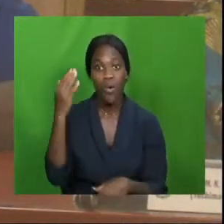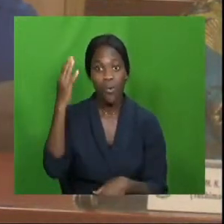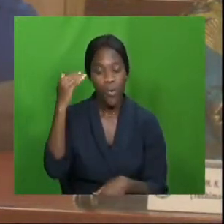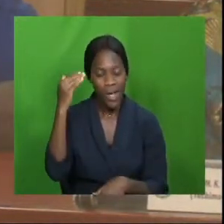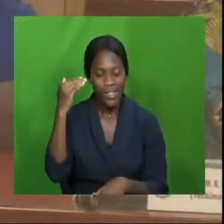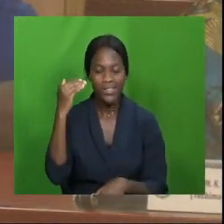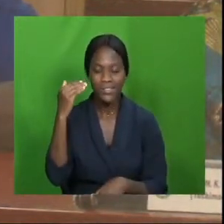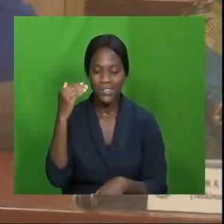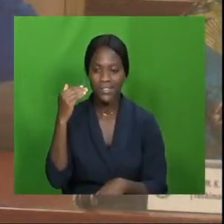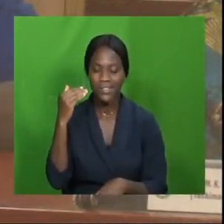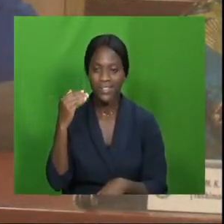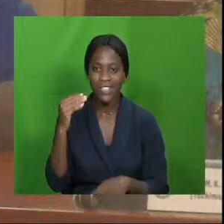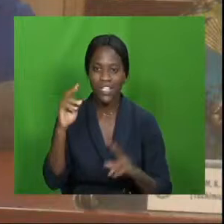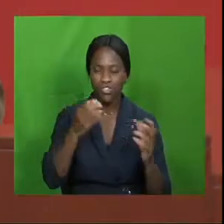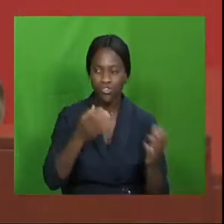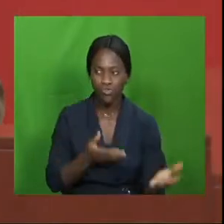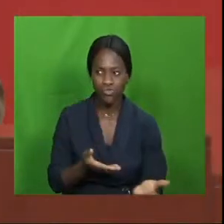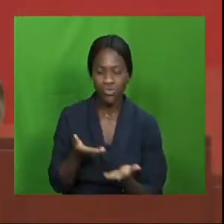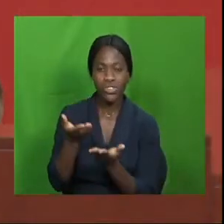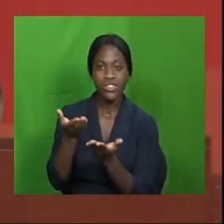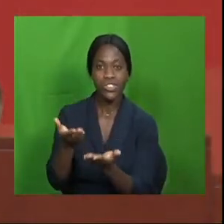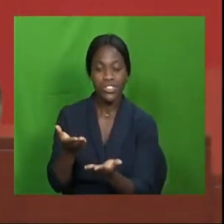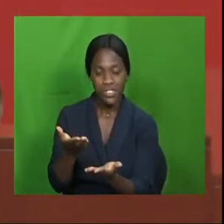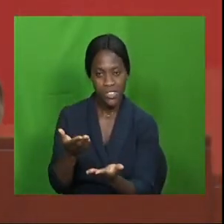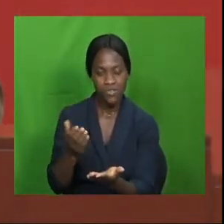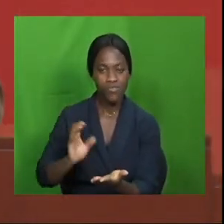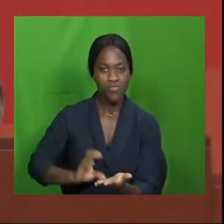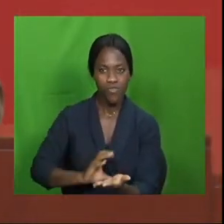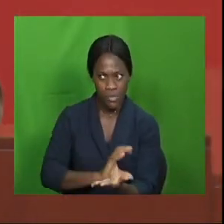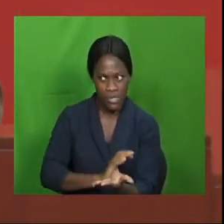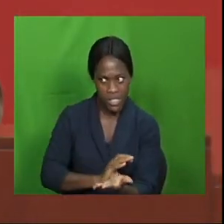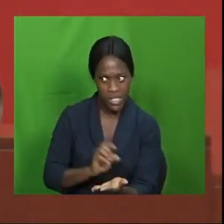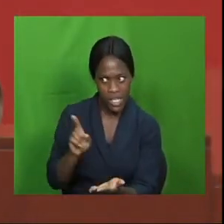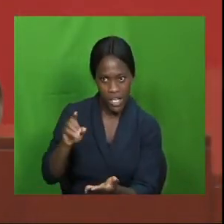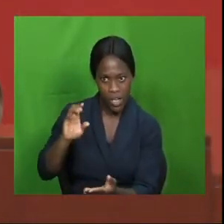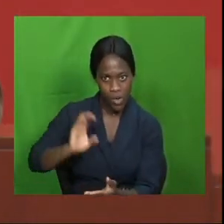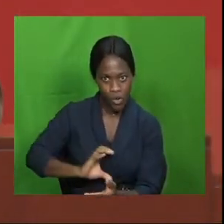committee and the committee has submitted its report to the House.